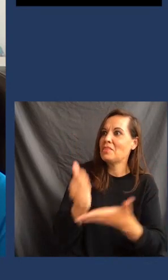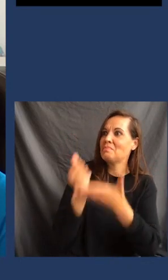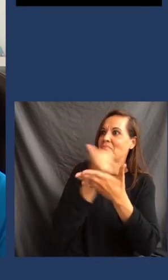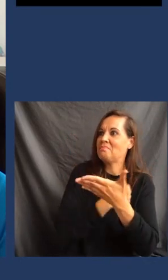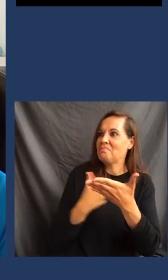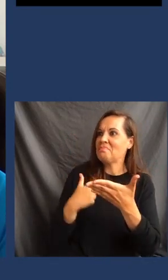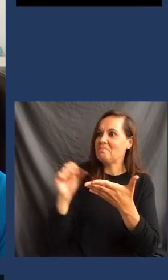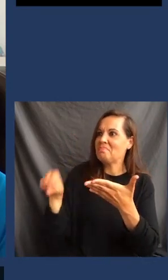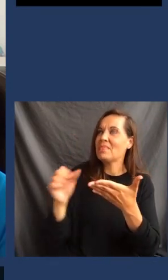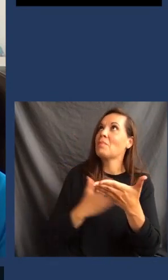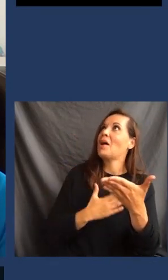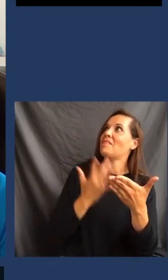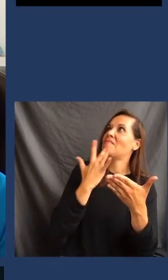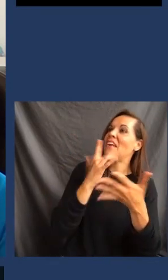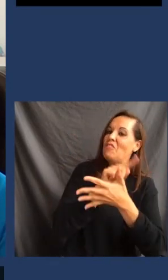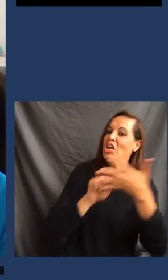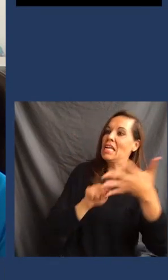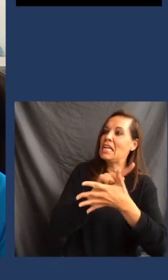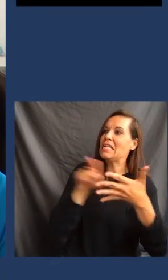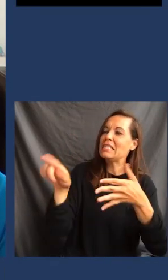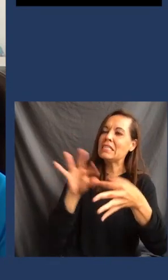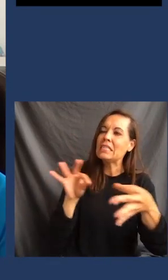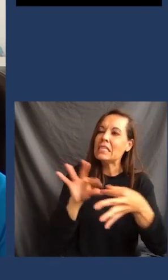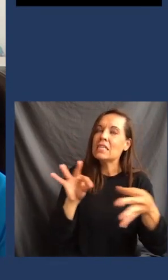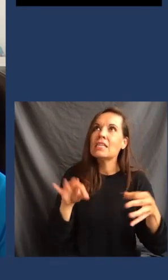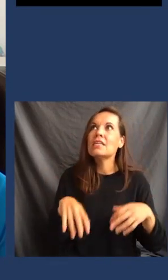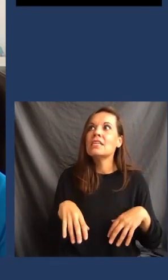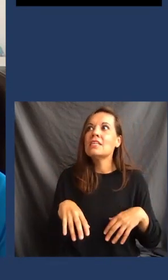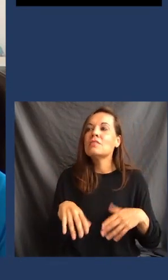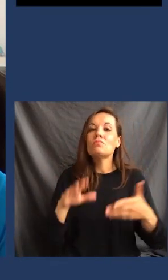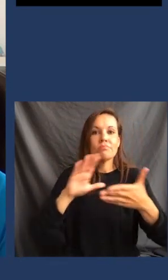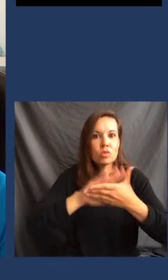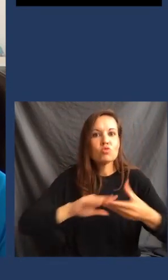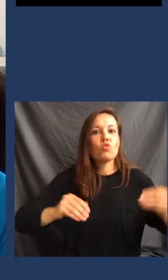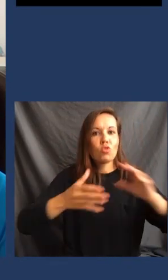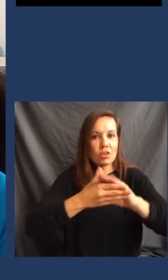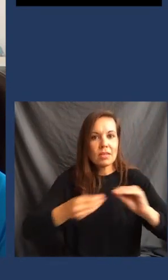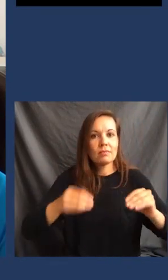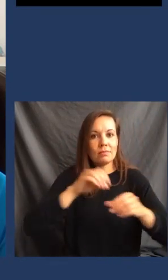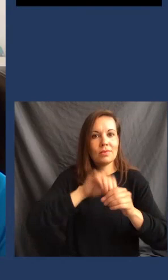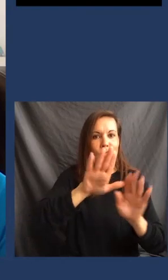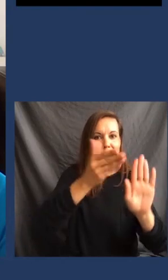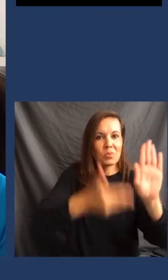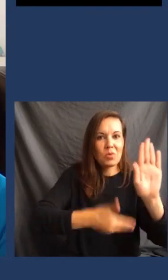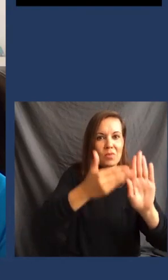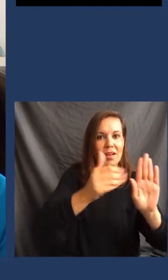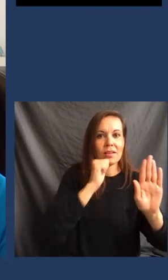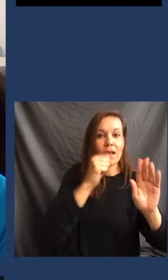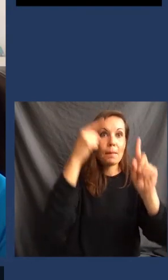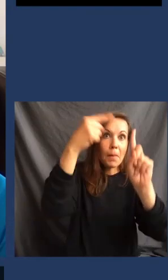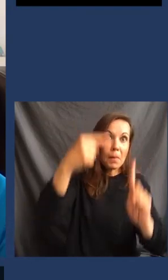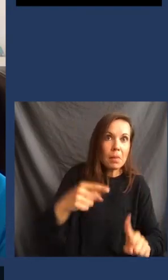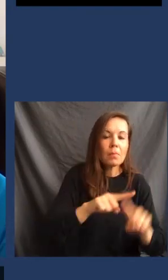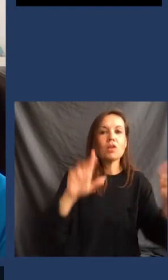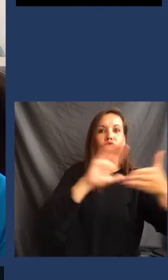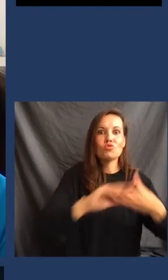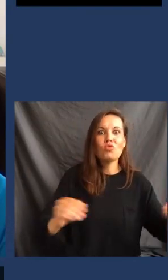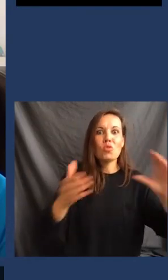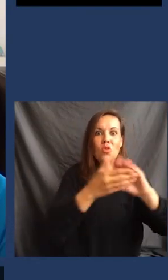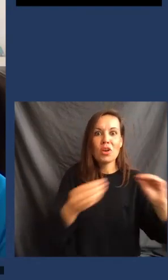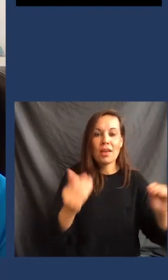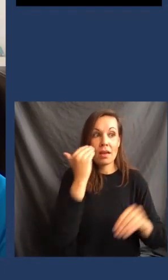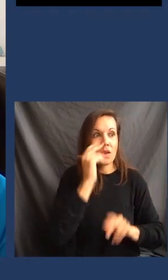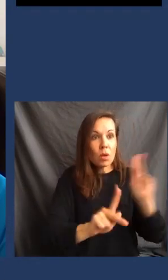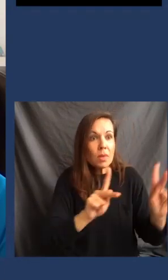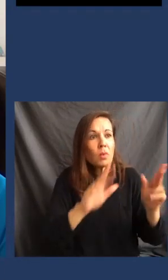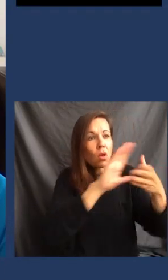with us. I think my favorite was telling the story in your profile. I know that when people tell me